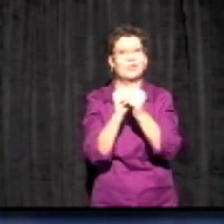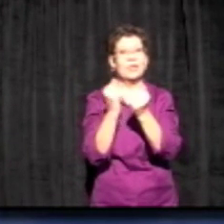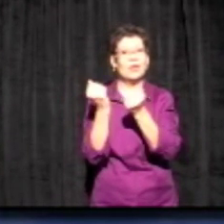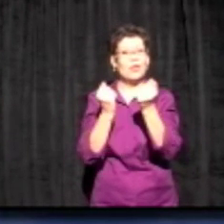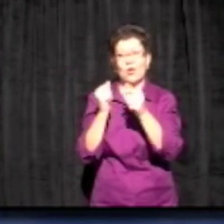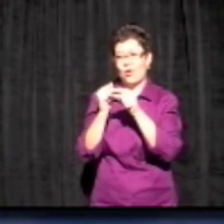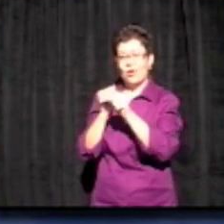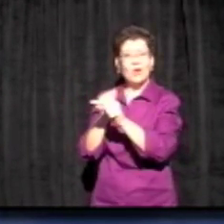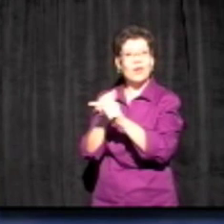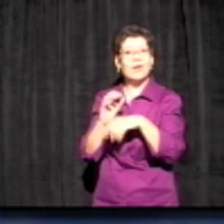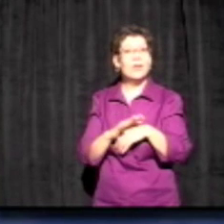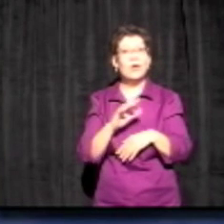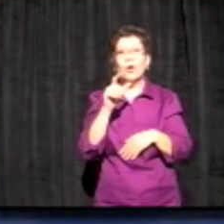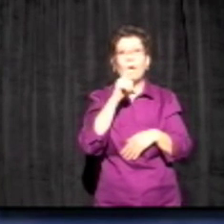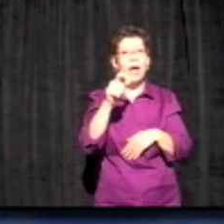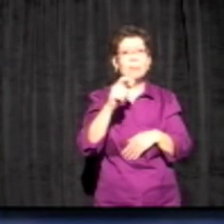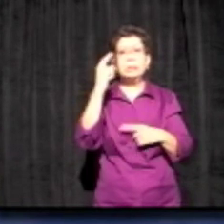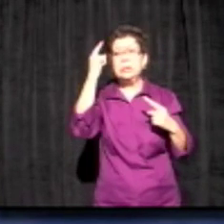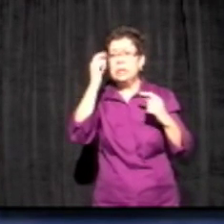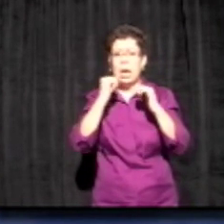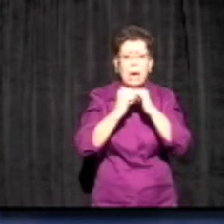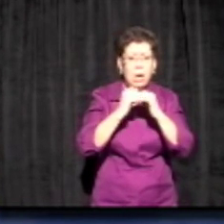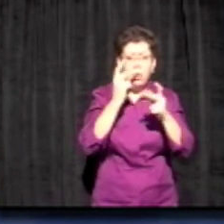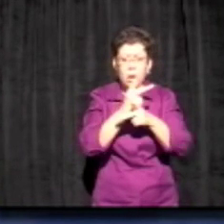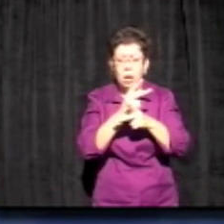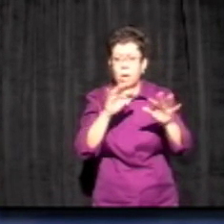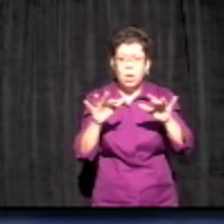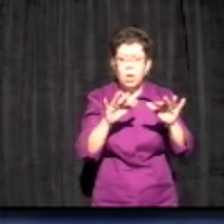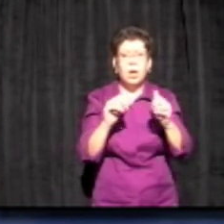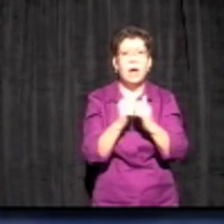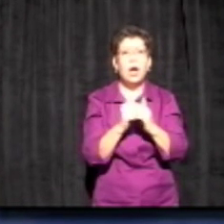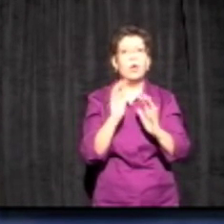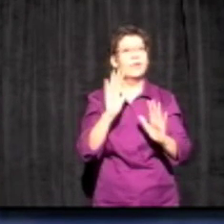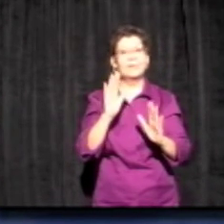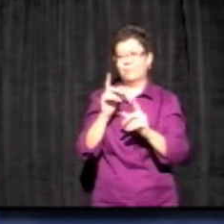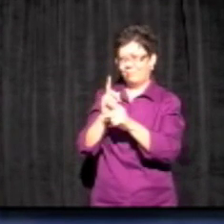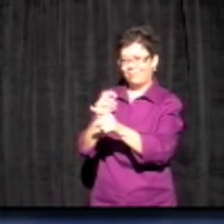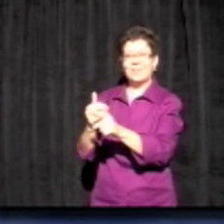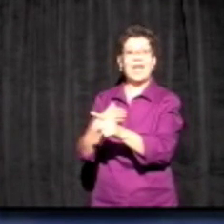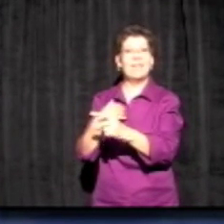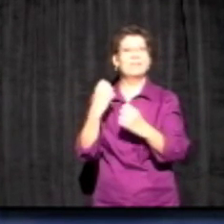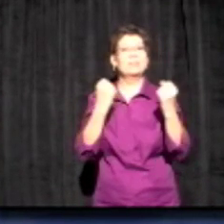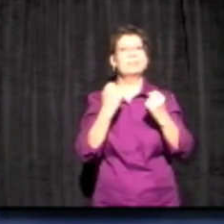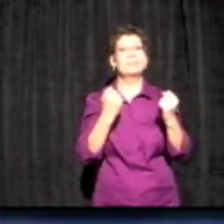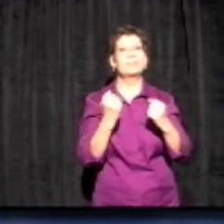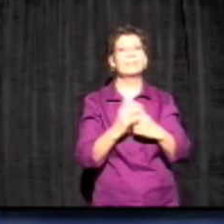hesitation or the hardship of living life without transportation.